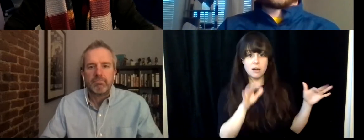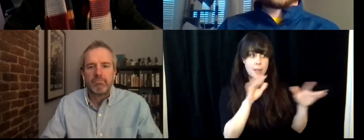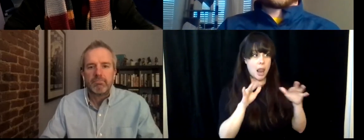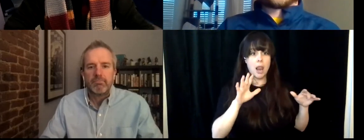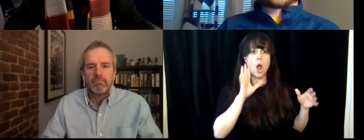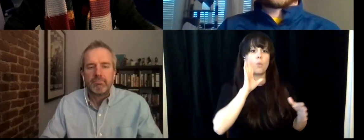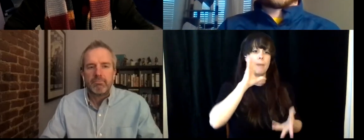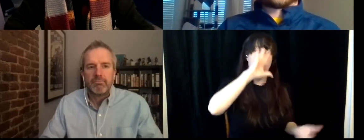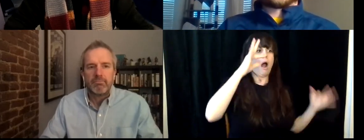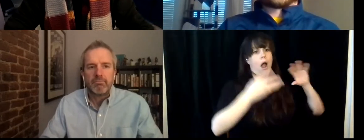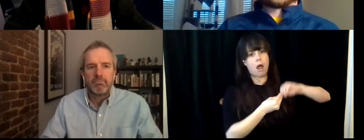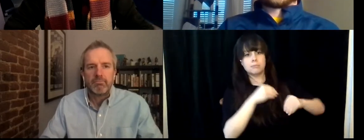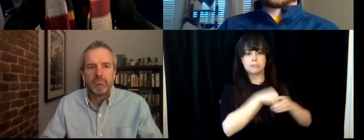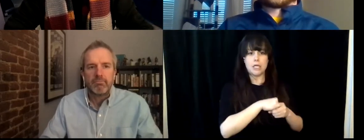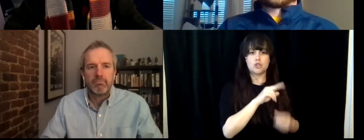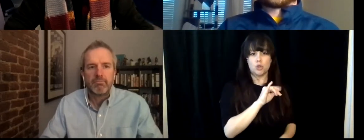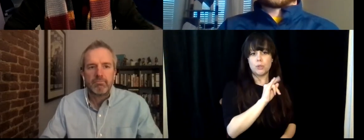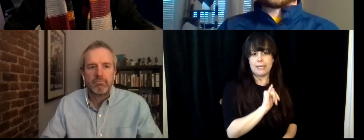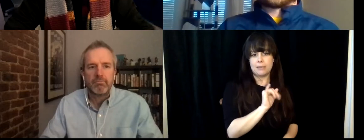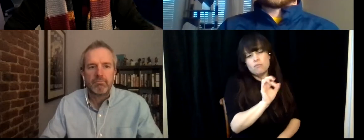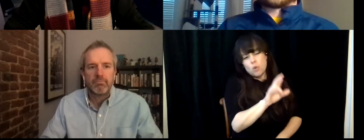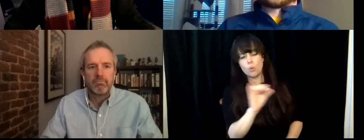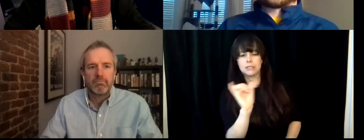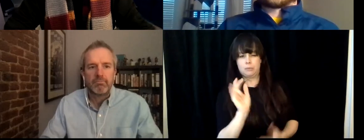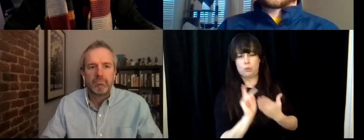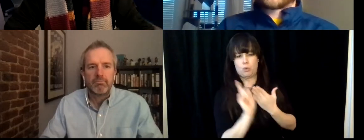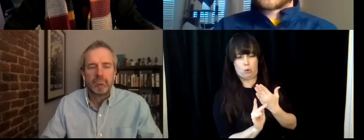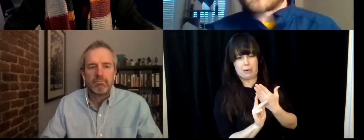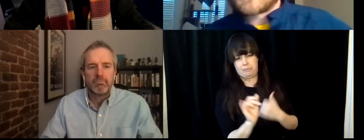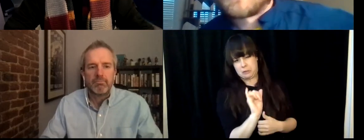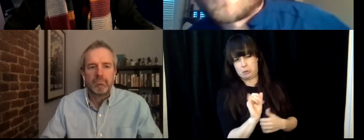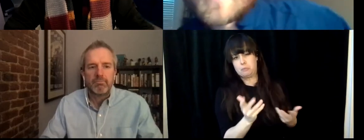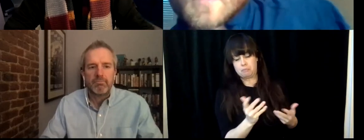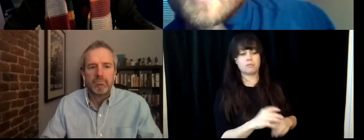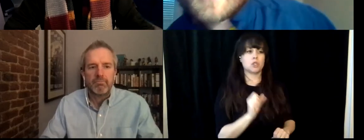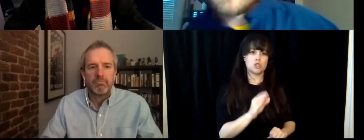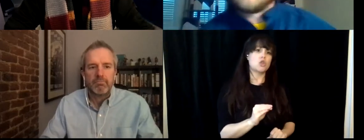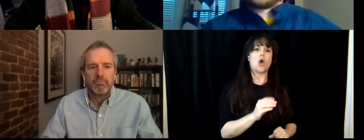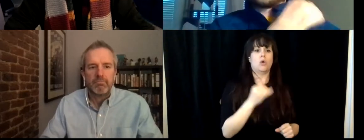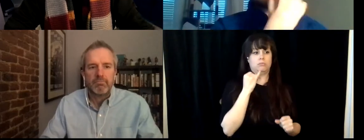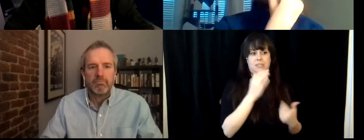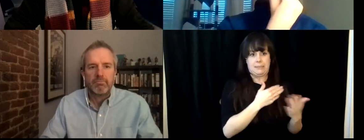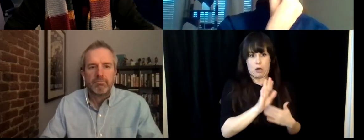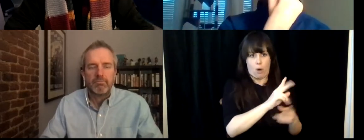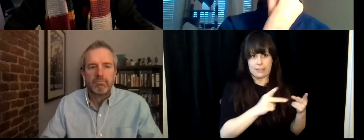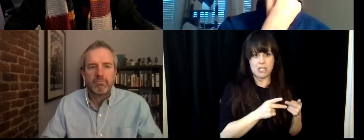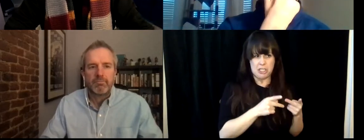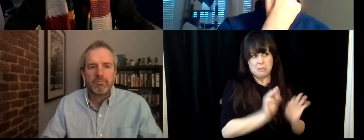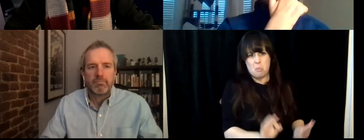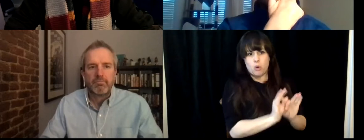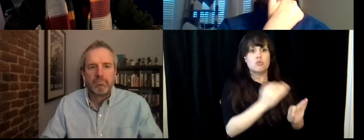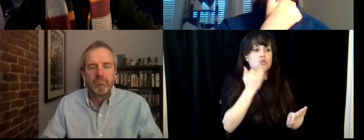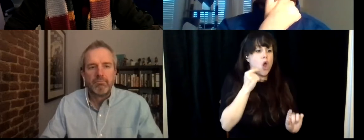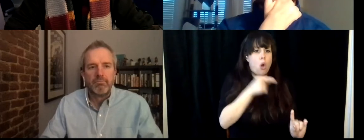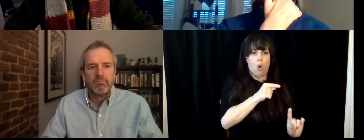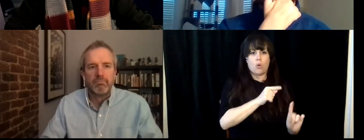so if you just started there, they have excellent tutorials that can walk, you know, somebody with no experience